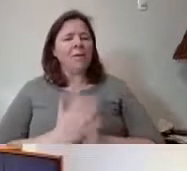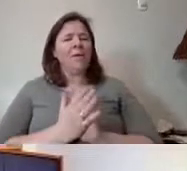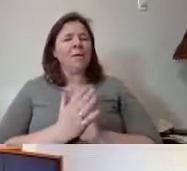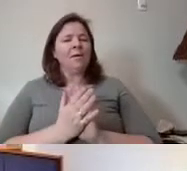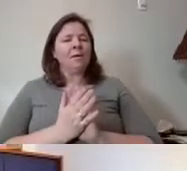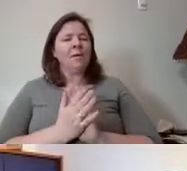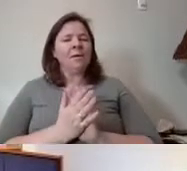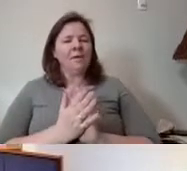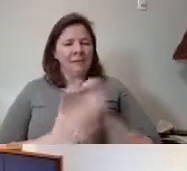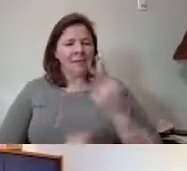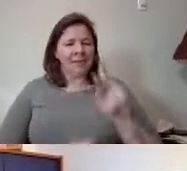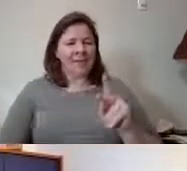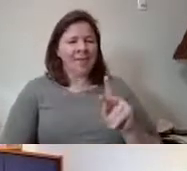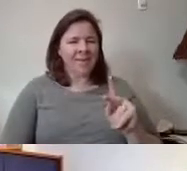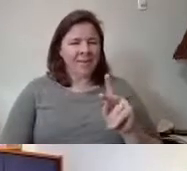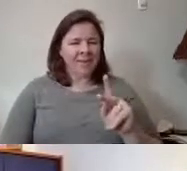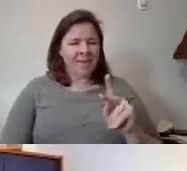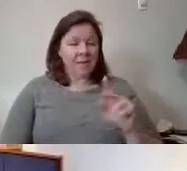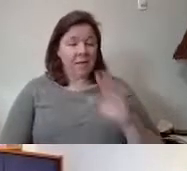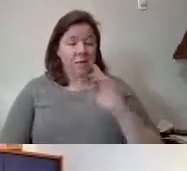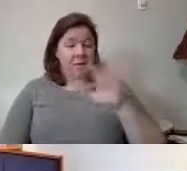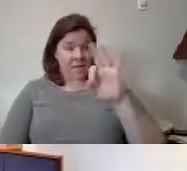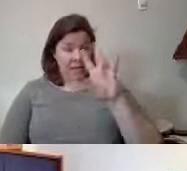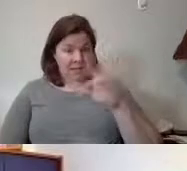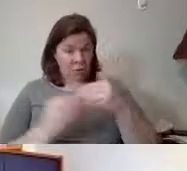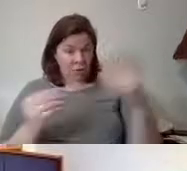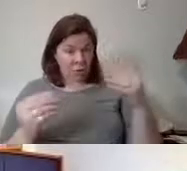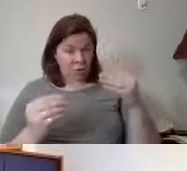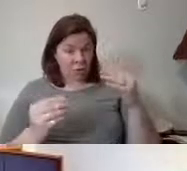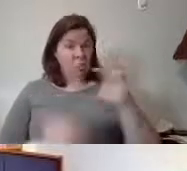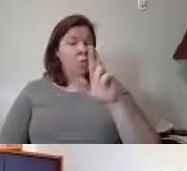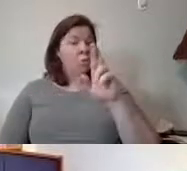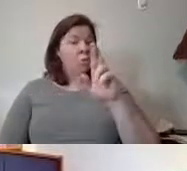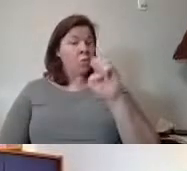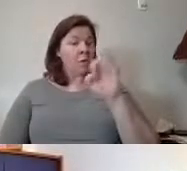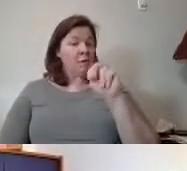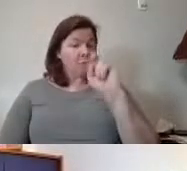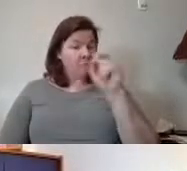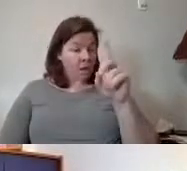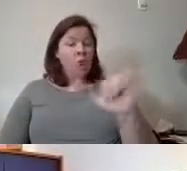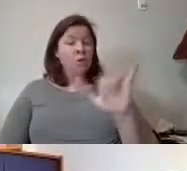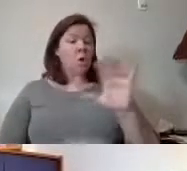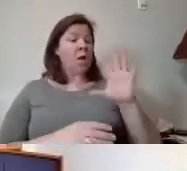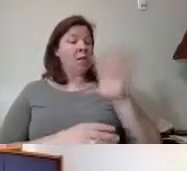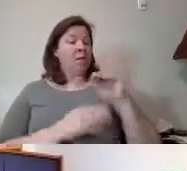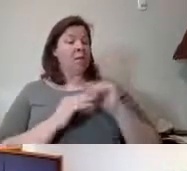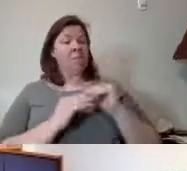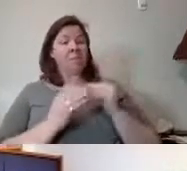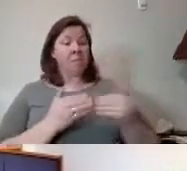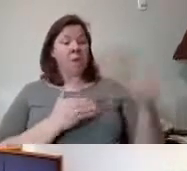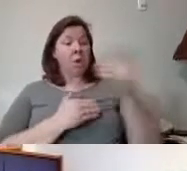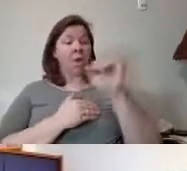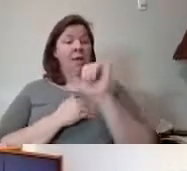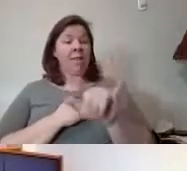Carry on, Doc. The $97 will be refundable. The $50 beyond that makes it